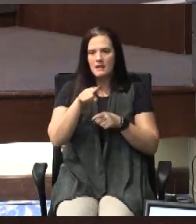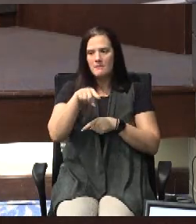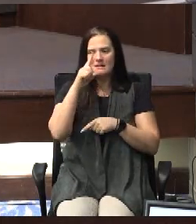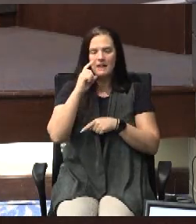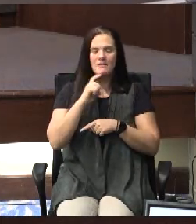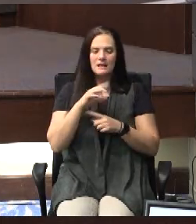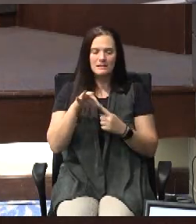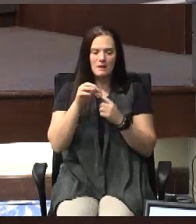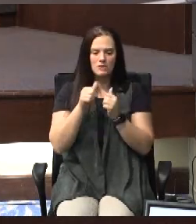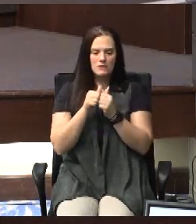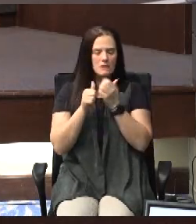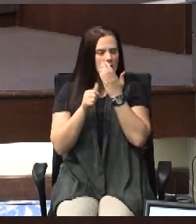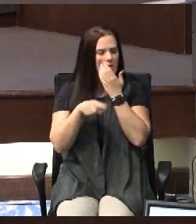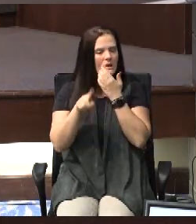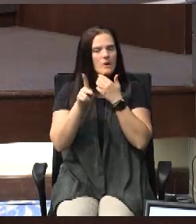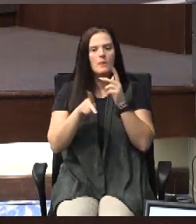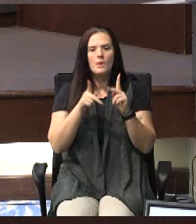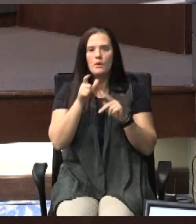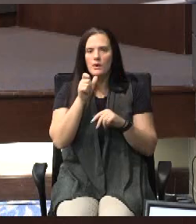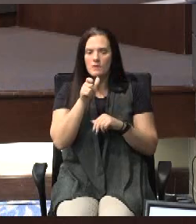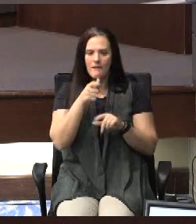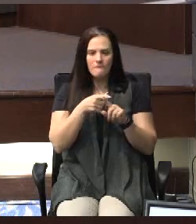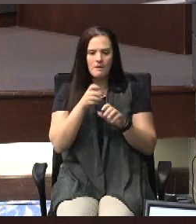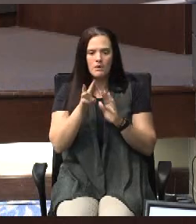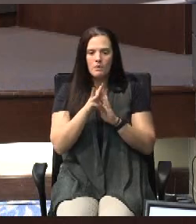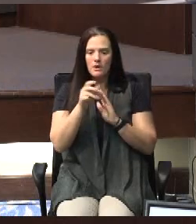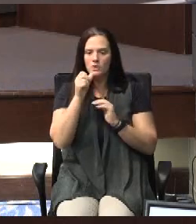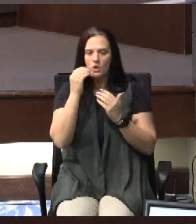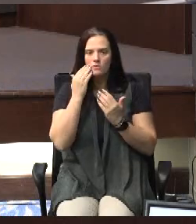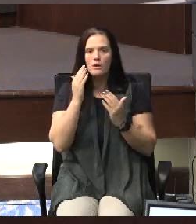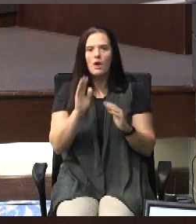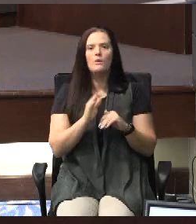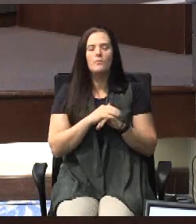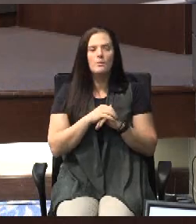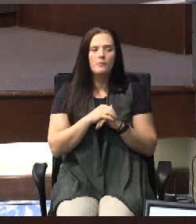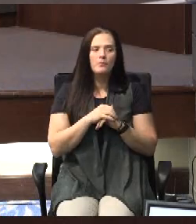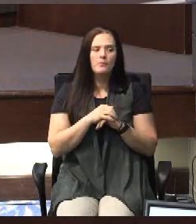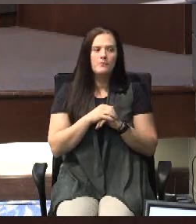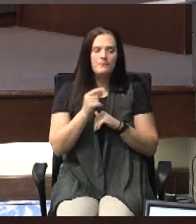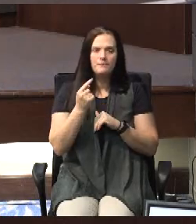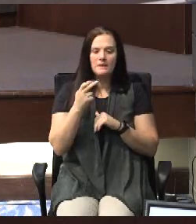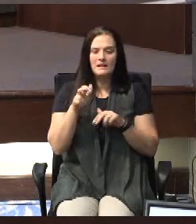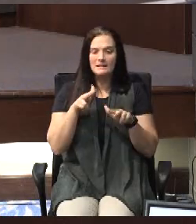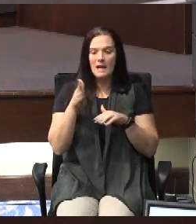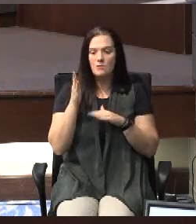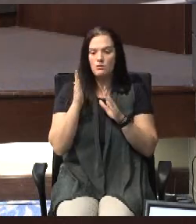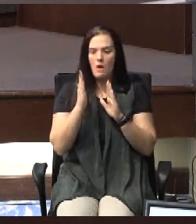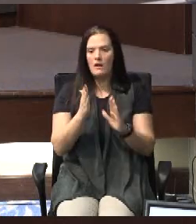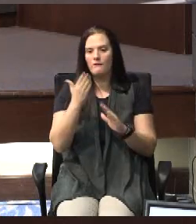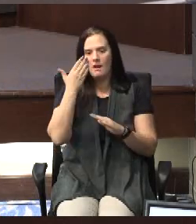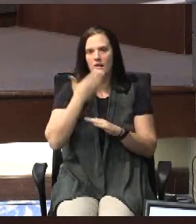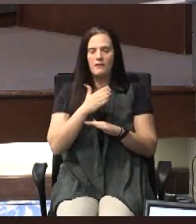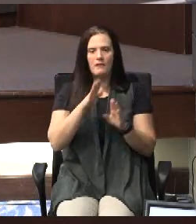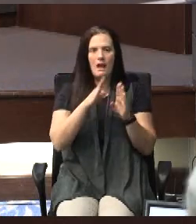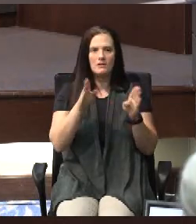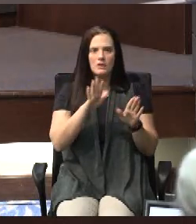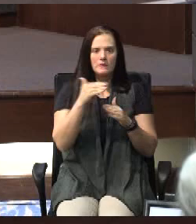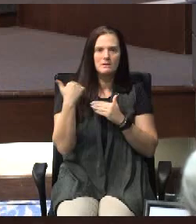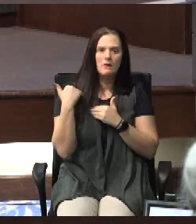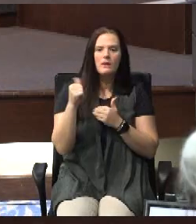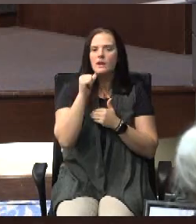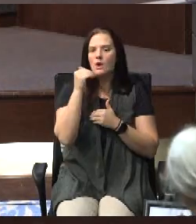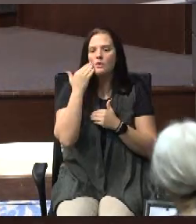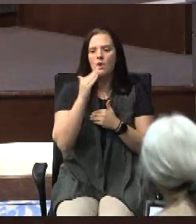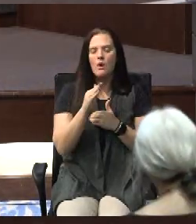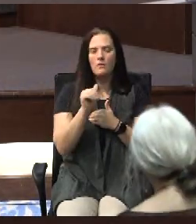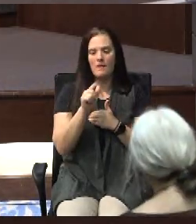think especially that are folks that aren't from Waco don't know that the sidewalk in front of their house is their responsibility, or they don't know